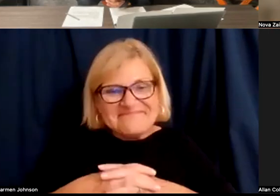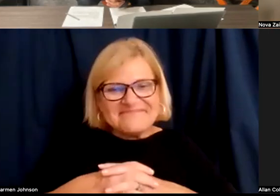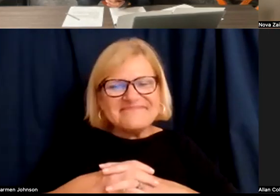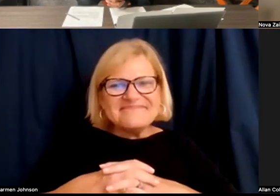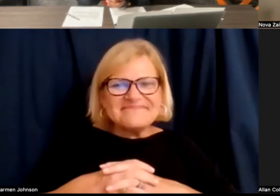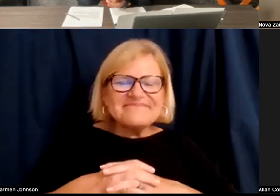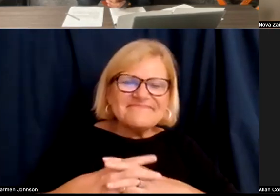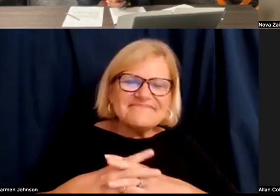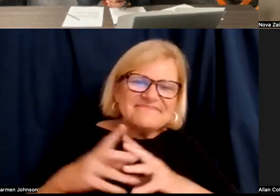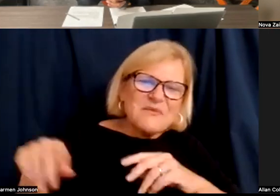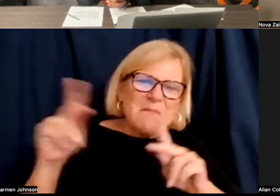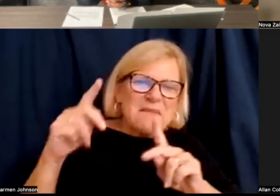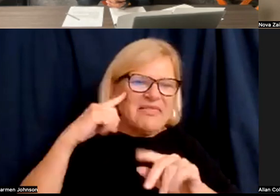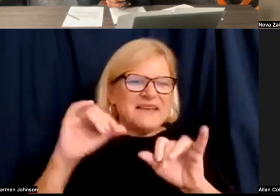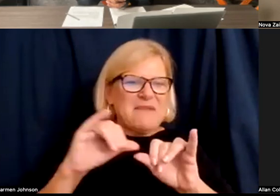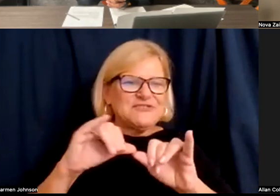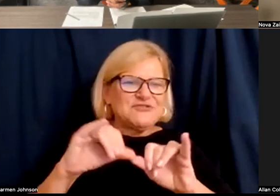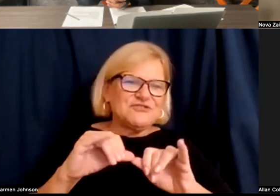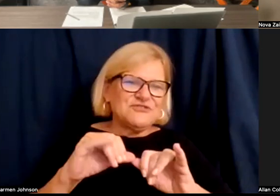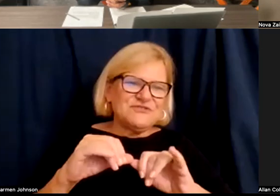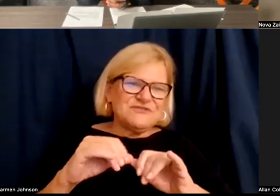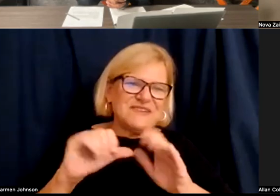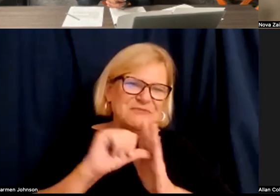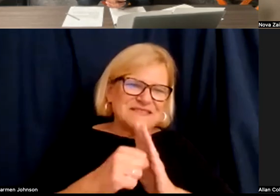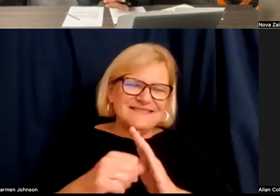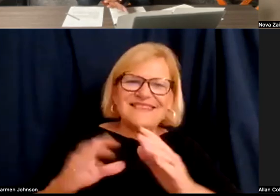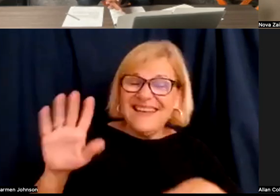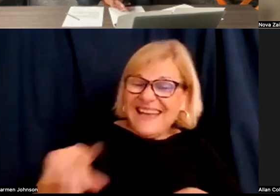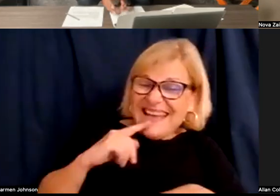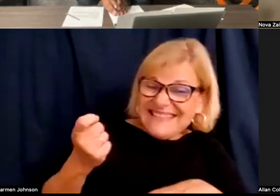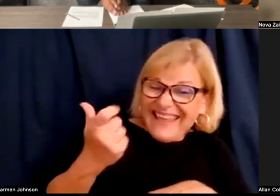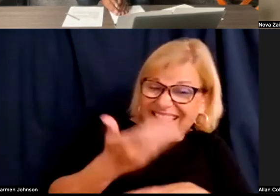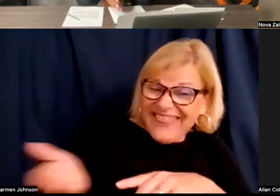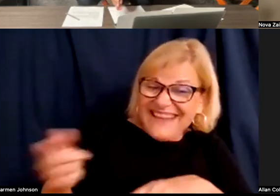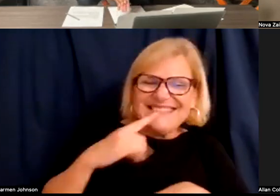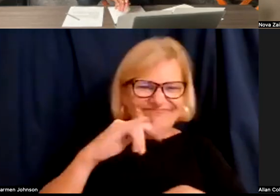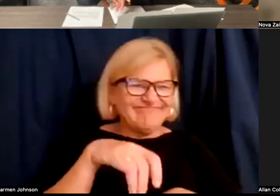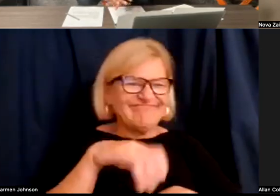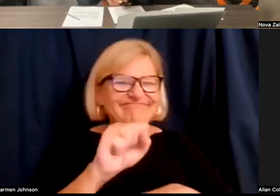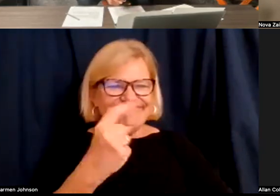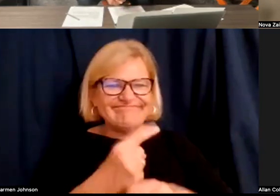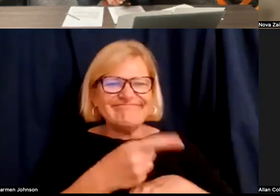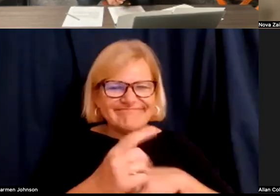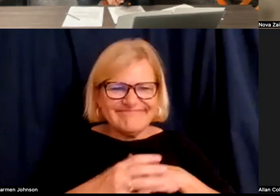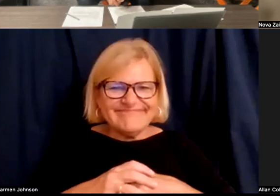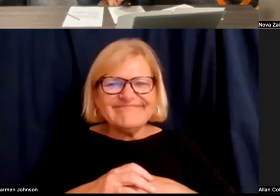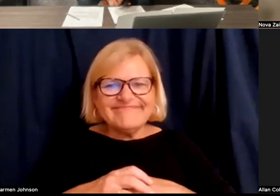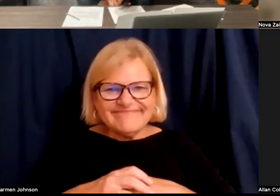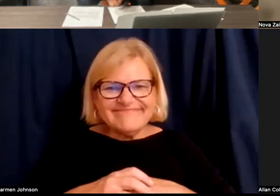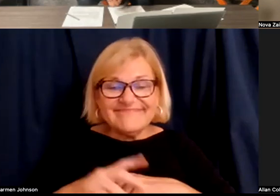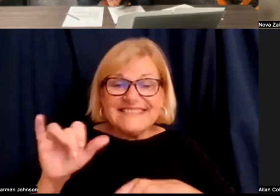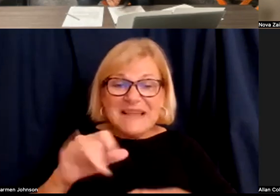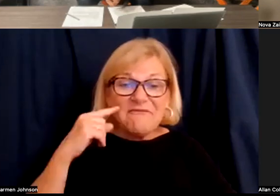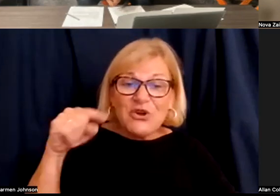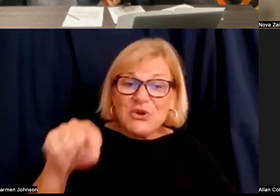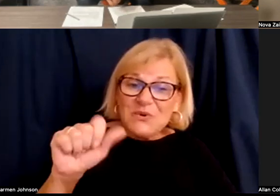metric per se. It's the little things. Exactly. Hmm. Same question for